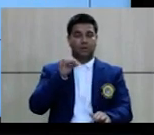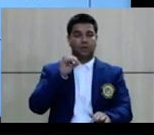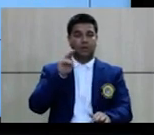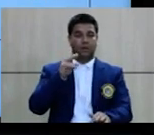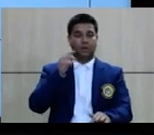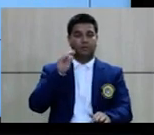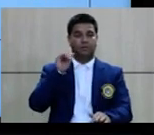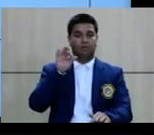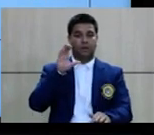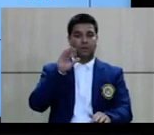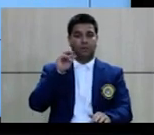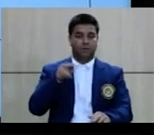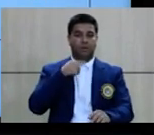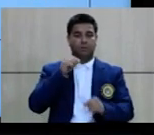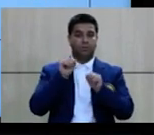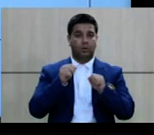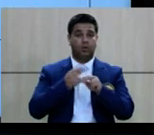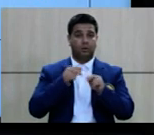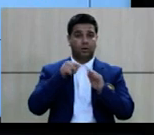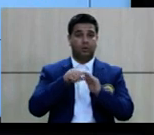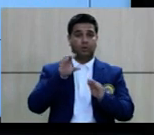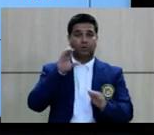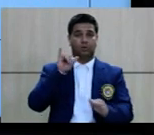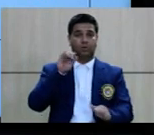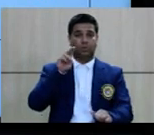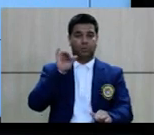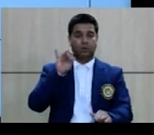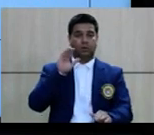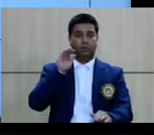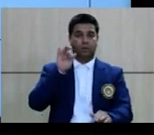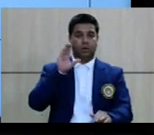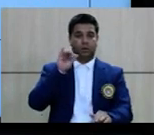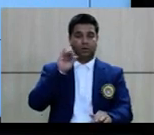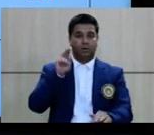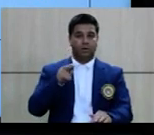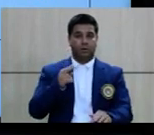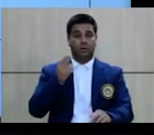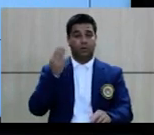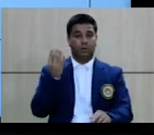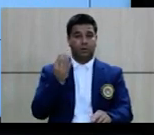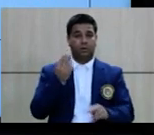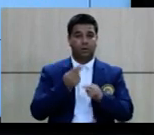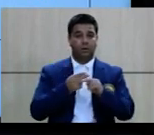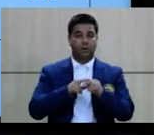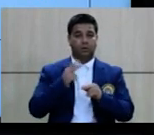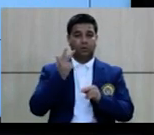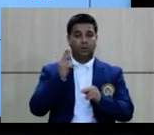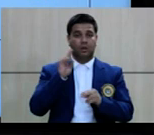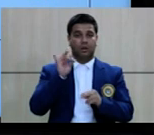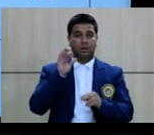digidrofosfat moddasi deb atay olamiz, ya'ni bu superfosfat. 4-chi moddamiz pushti